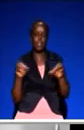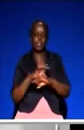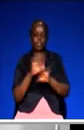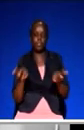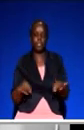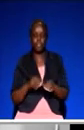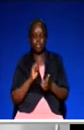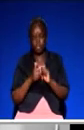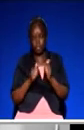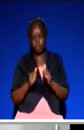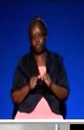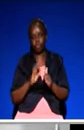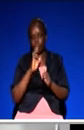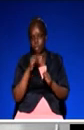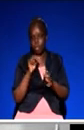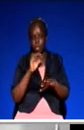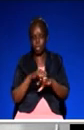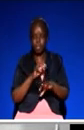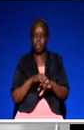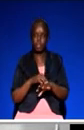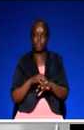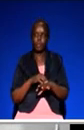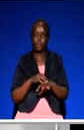if you are at the poles,